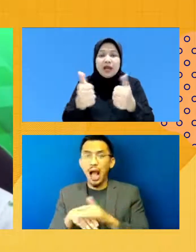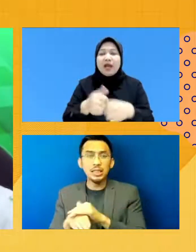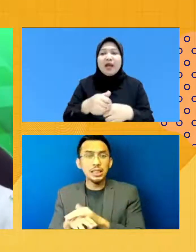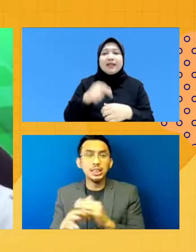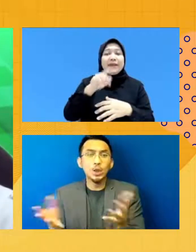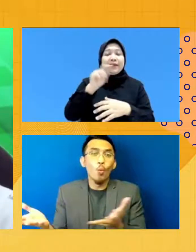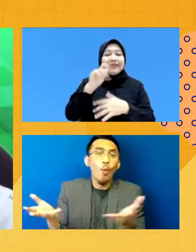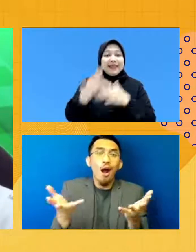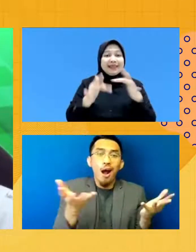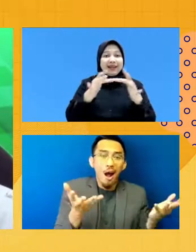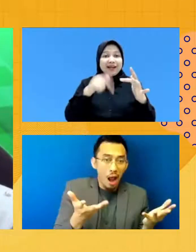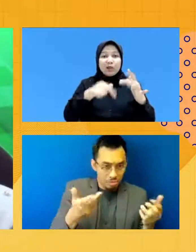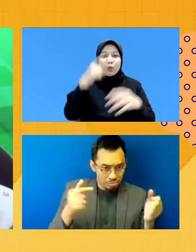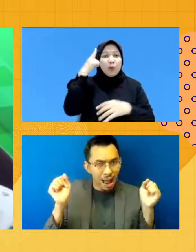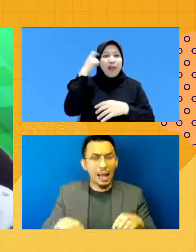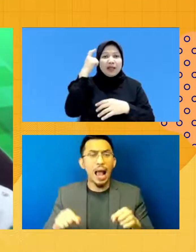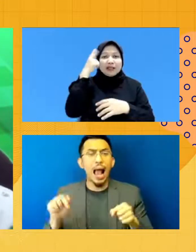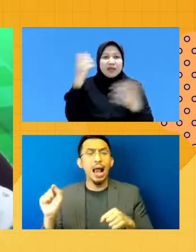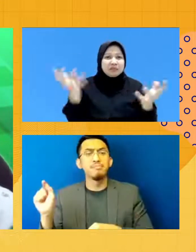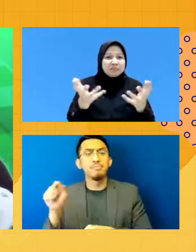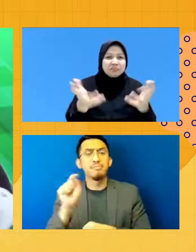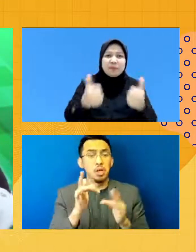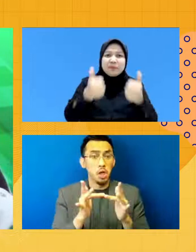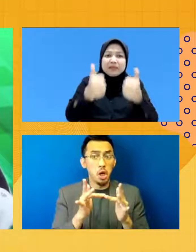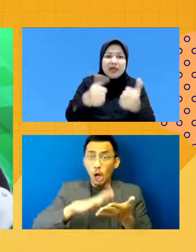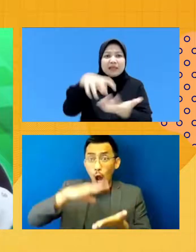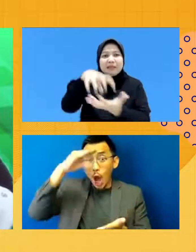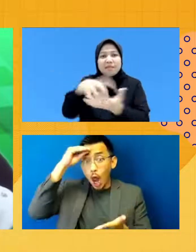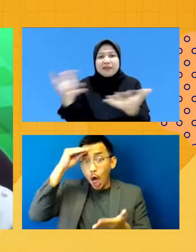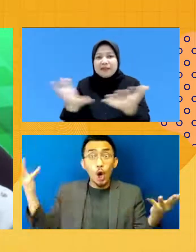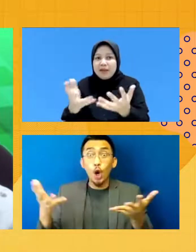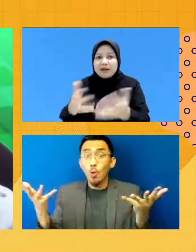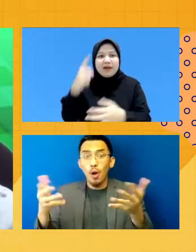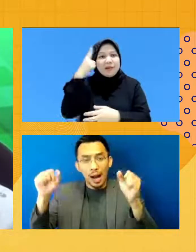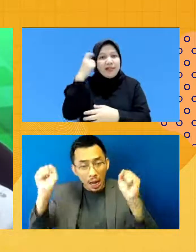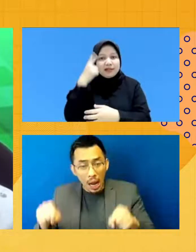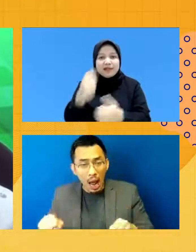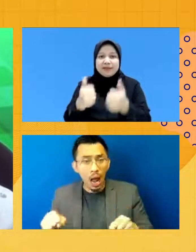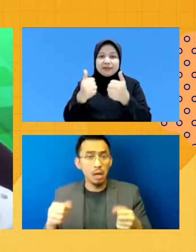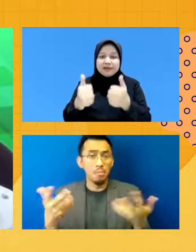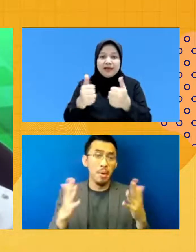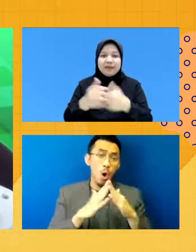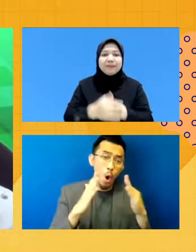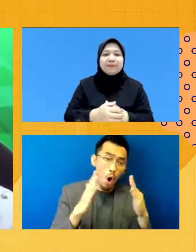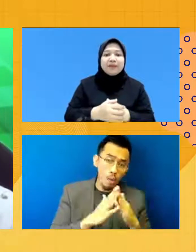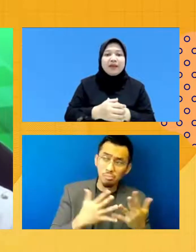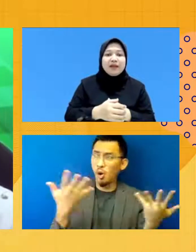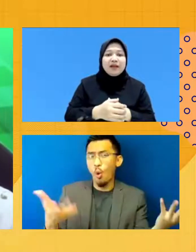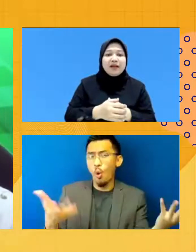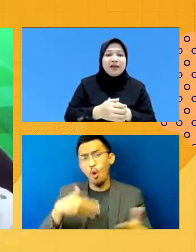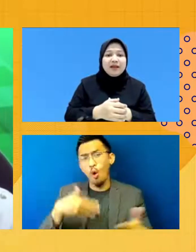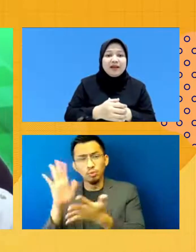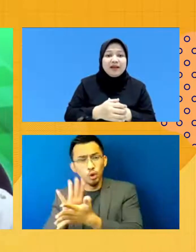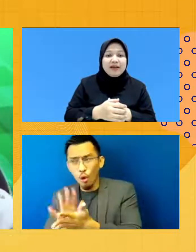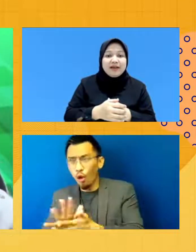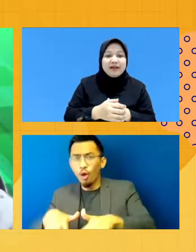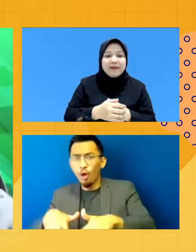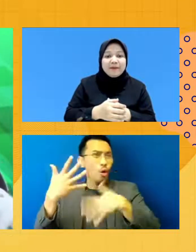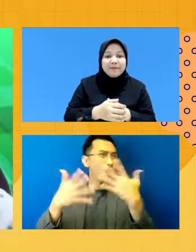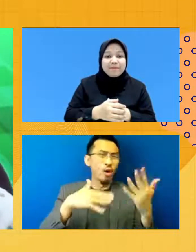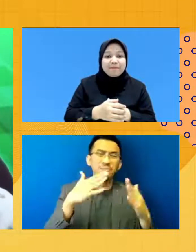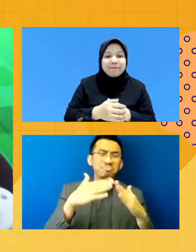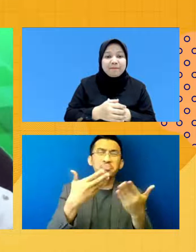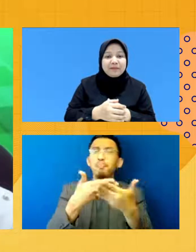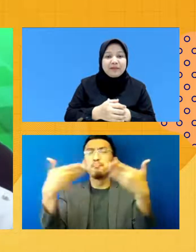anywhere. And people make communities with similar identity